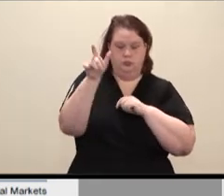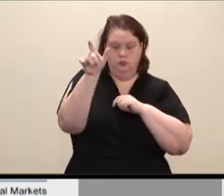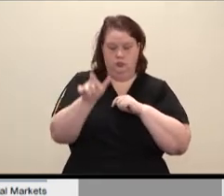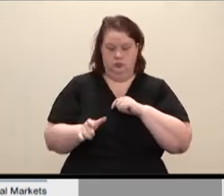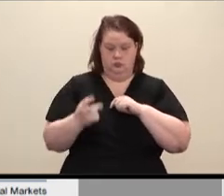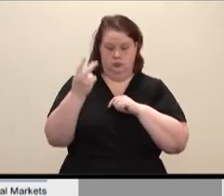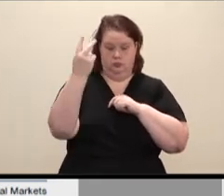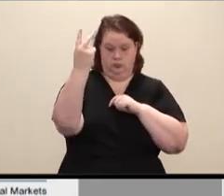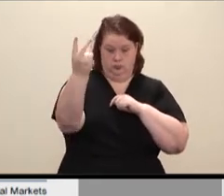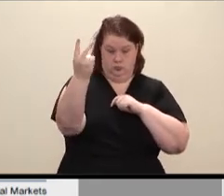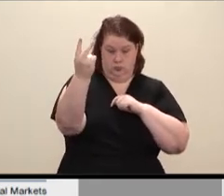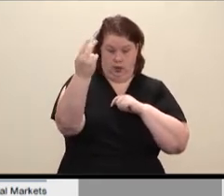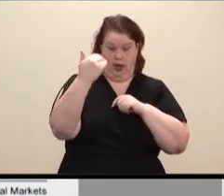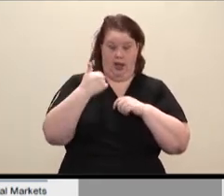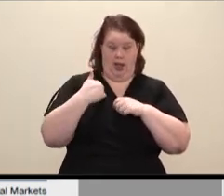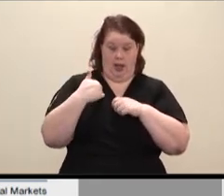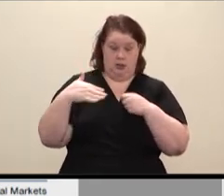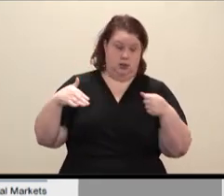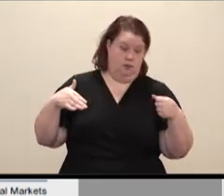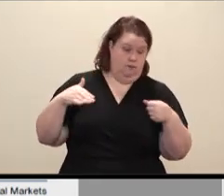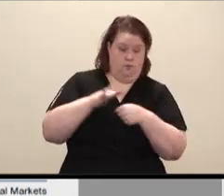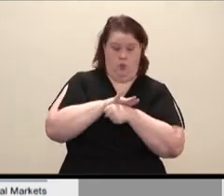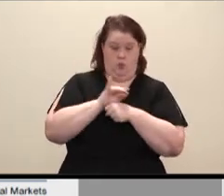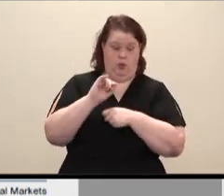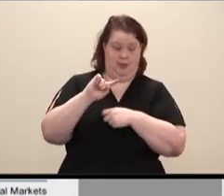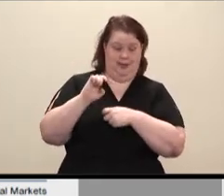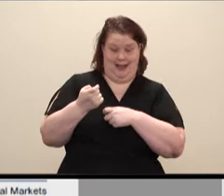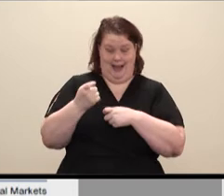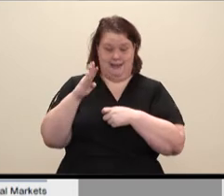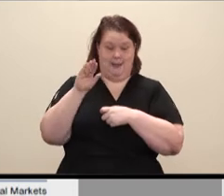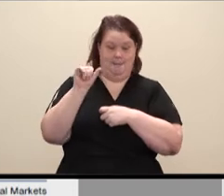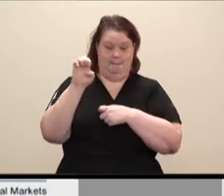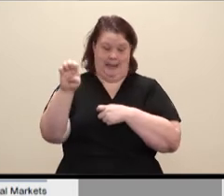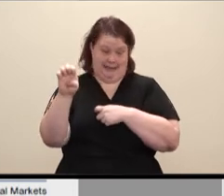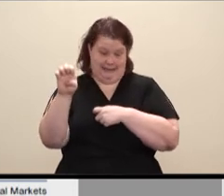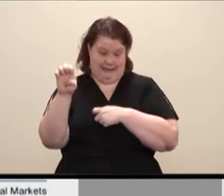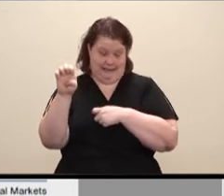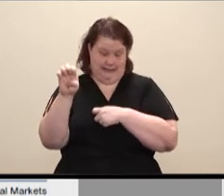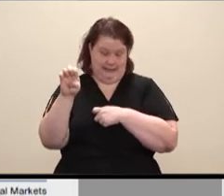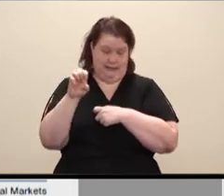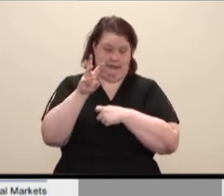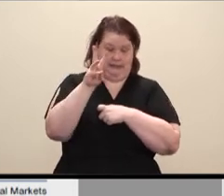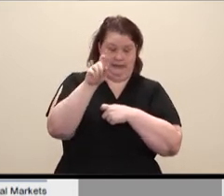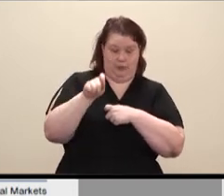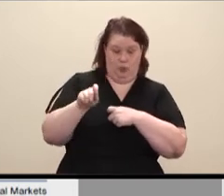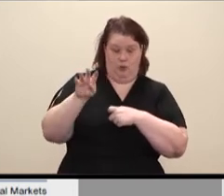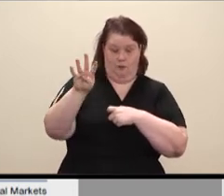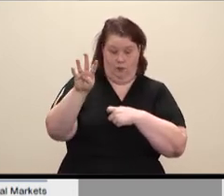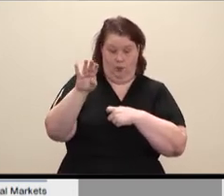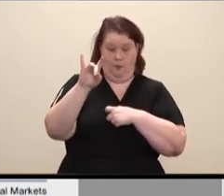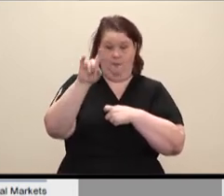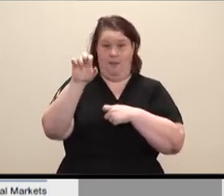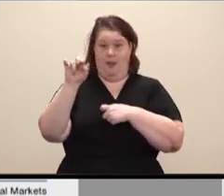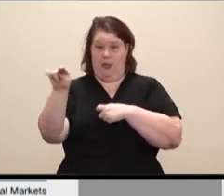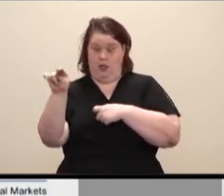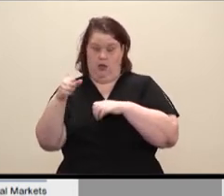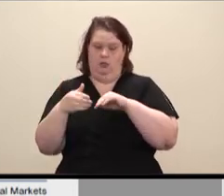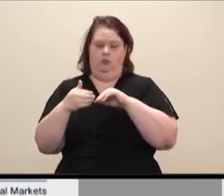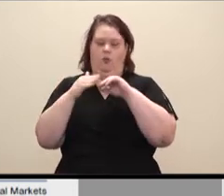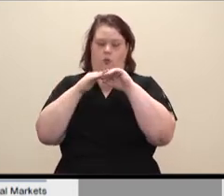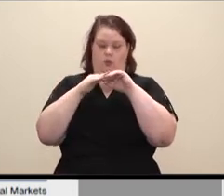has the full-blown tax base at the $6.4 billion and then growing a bit. Column 3, your